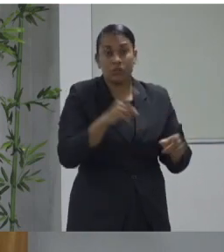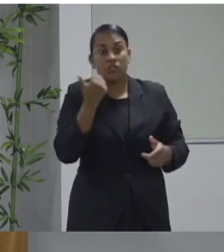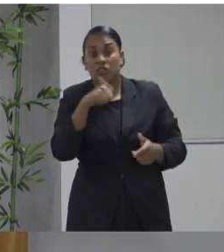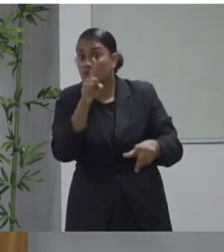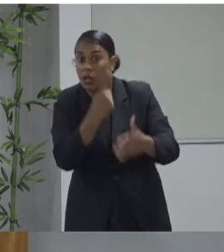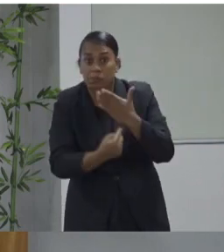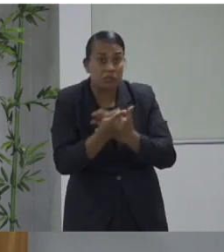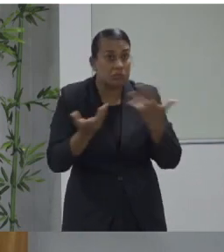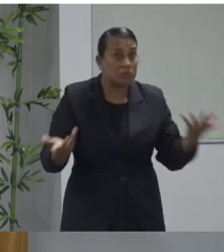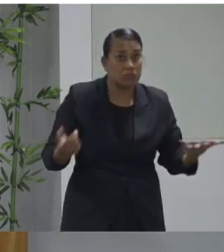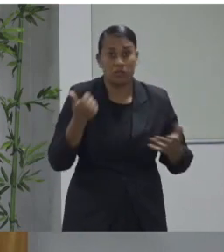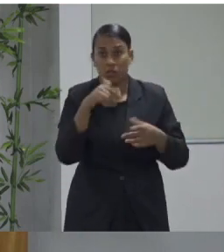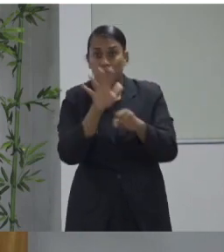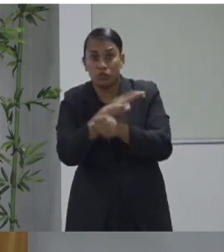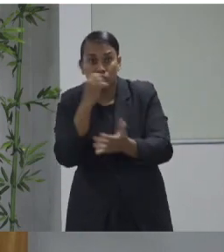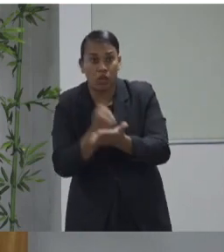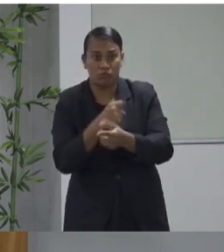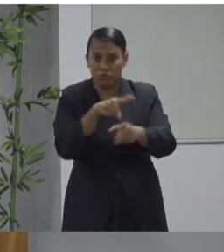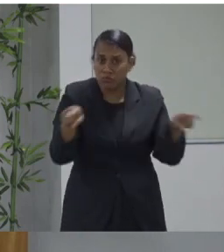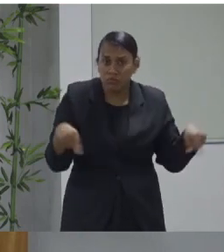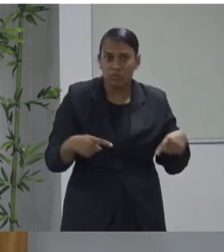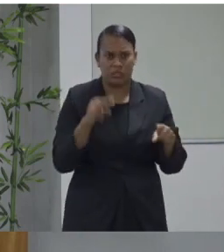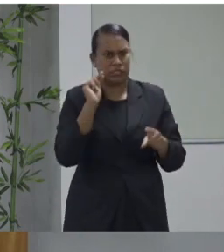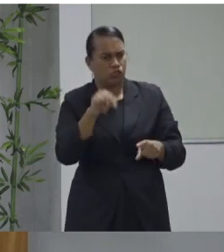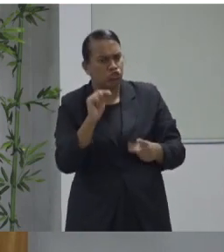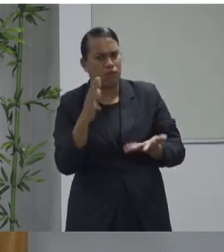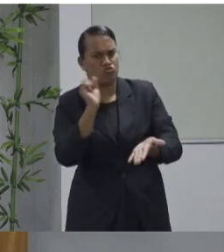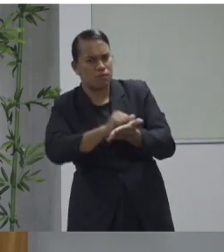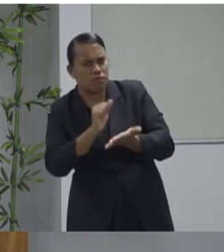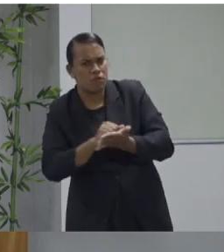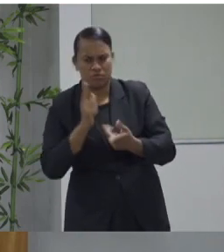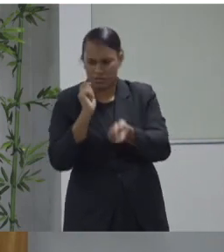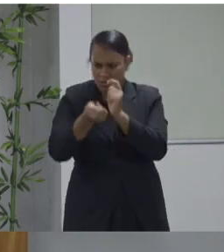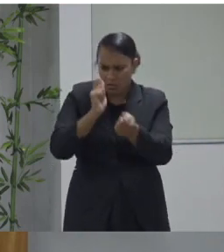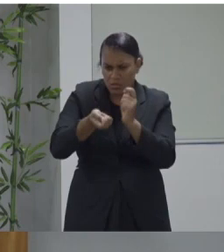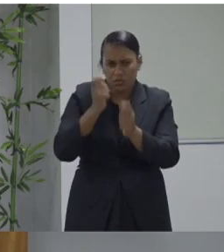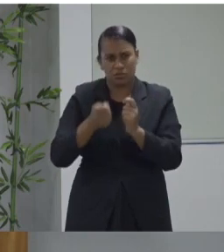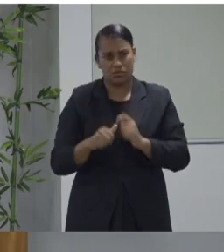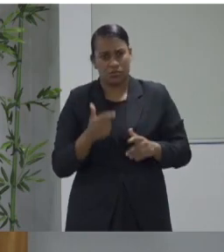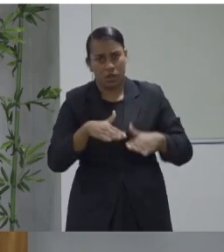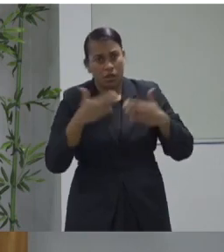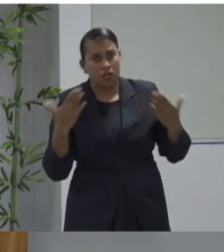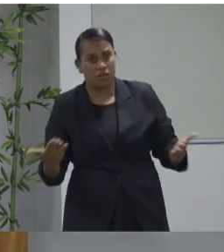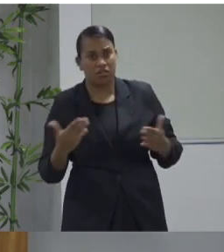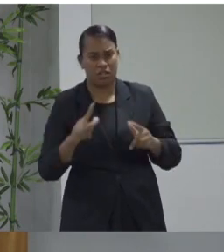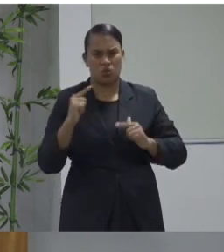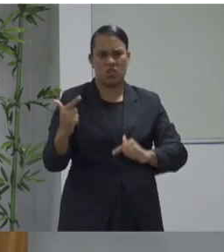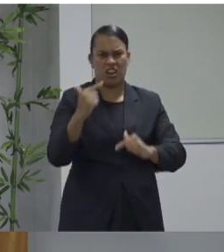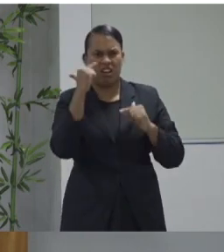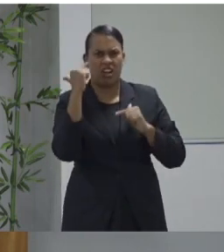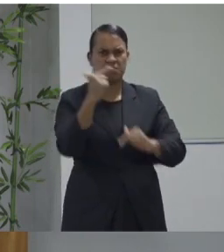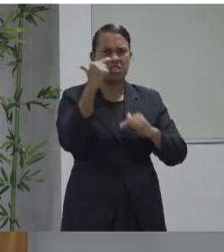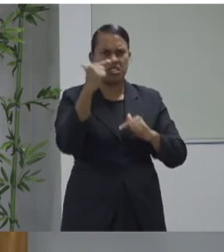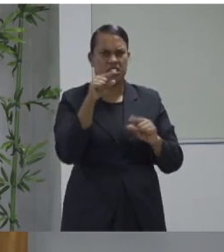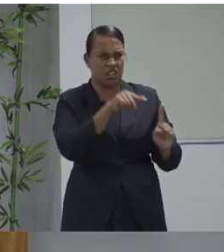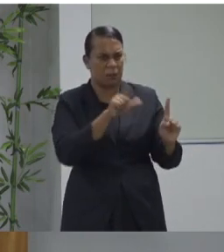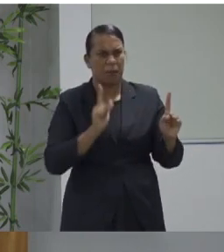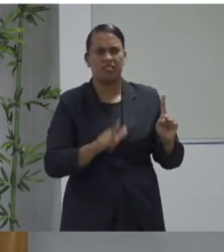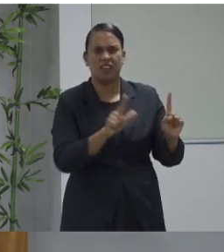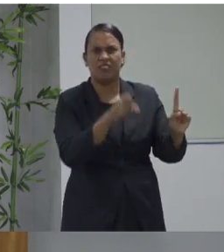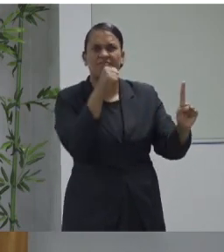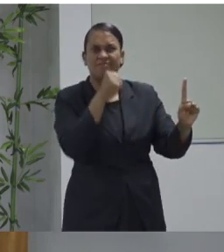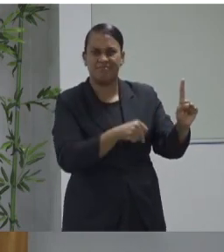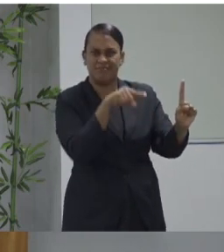make sure that the appropriate testing is done. At the moment, that is still limited to him as a cluster. And his cluster